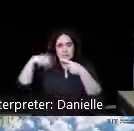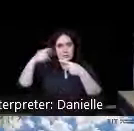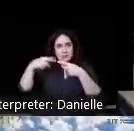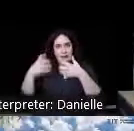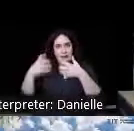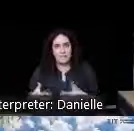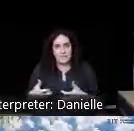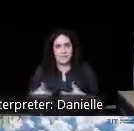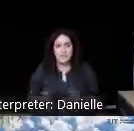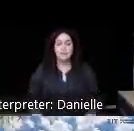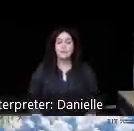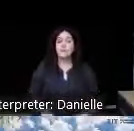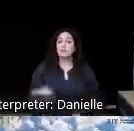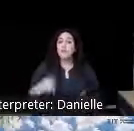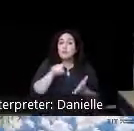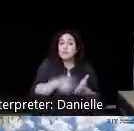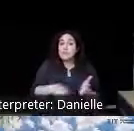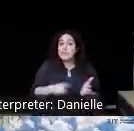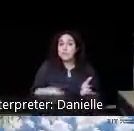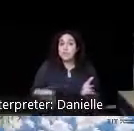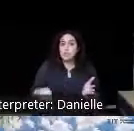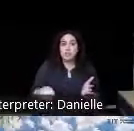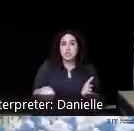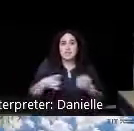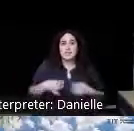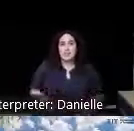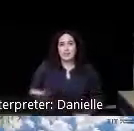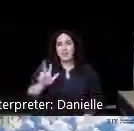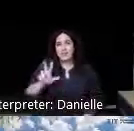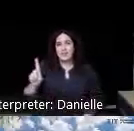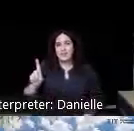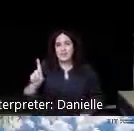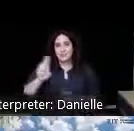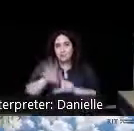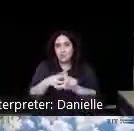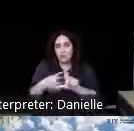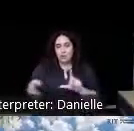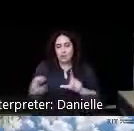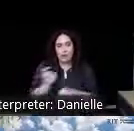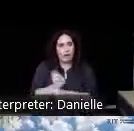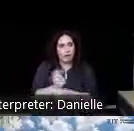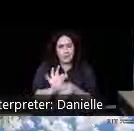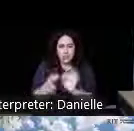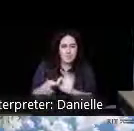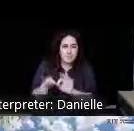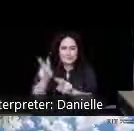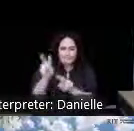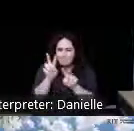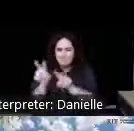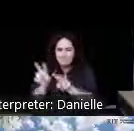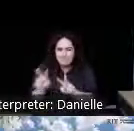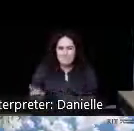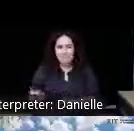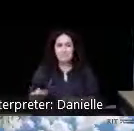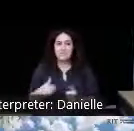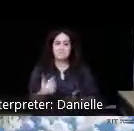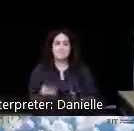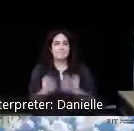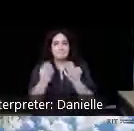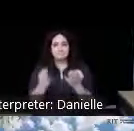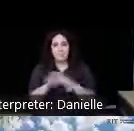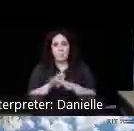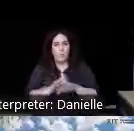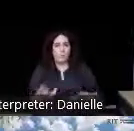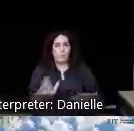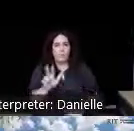of 3D charts because they're difficult to interpret clearly. So this is, just another example of a